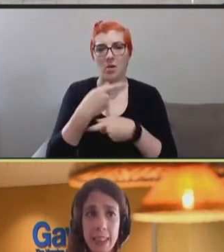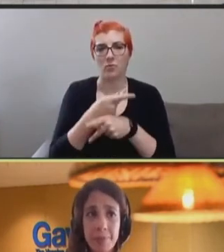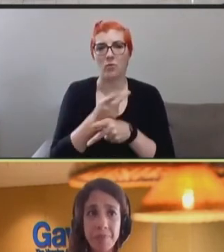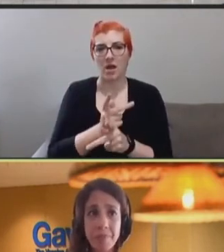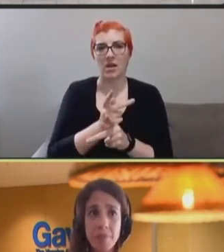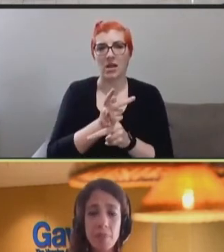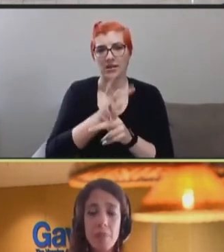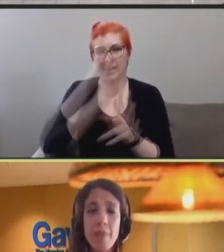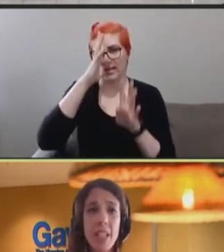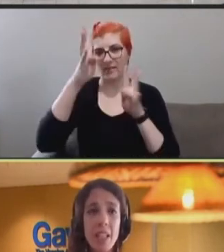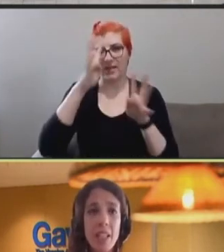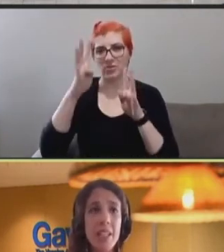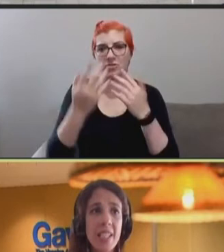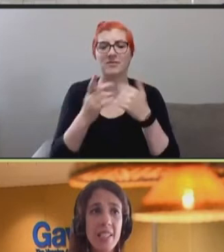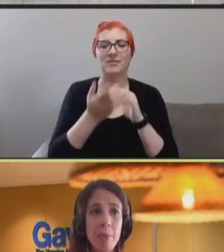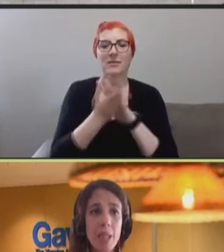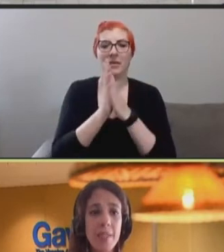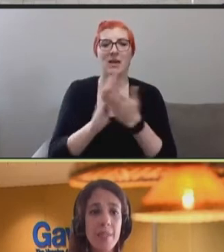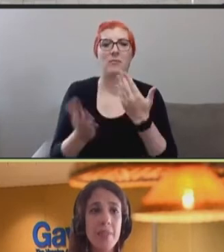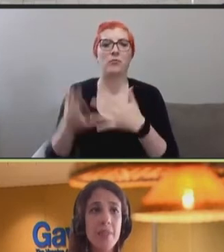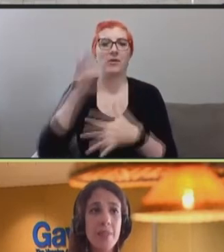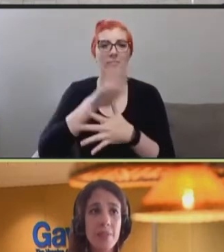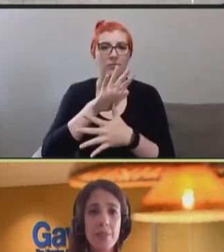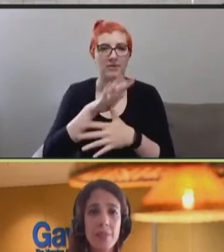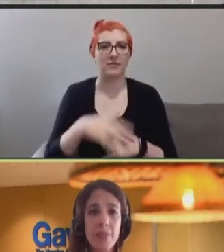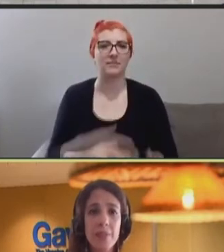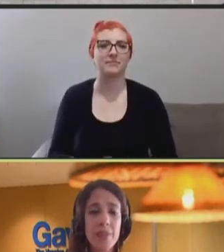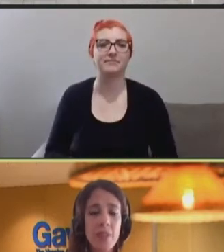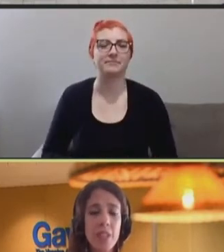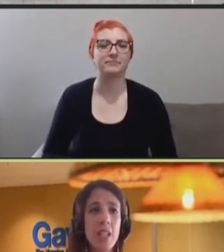prioritized. Next slide, please.